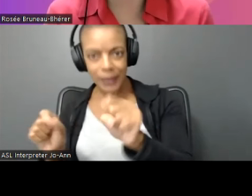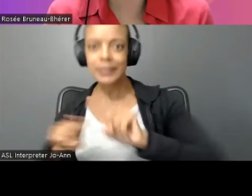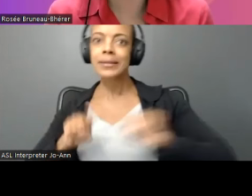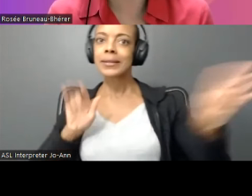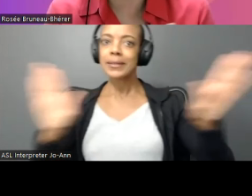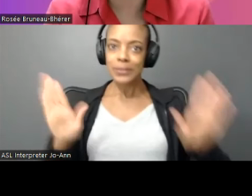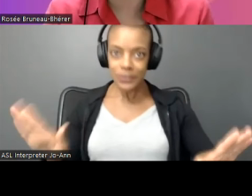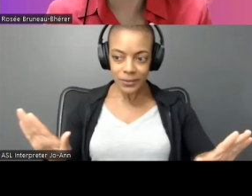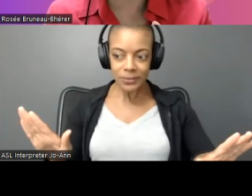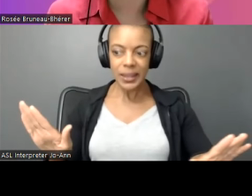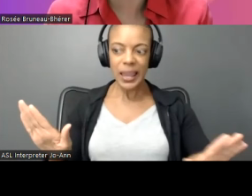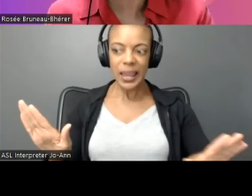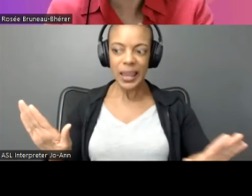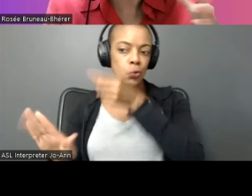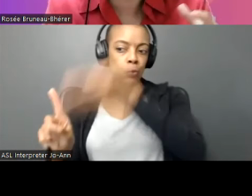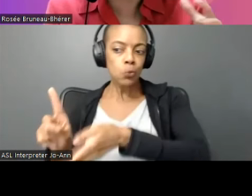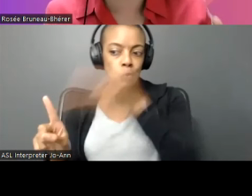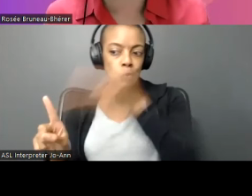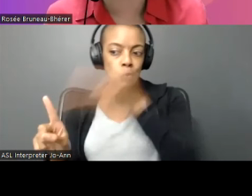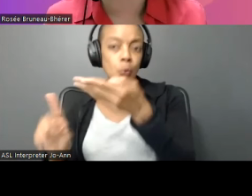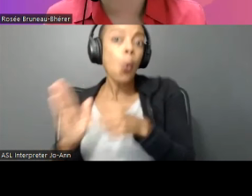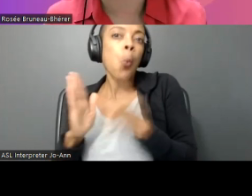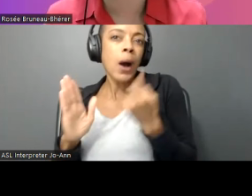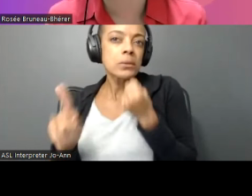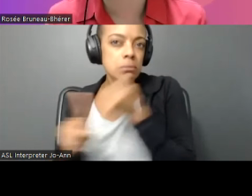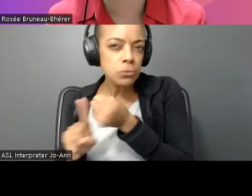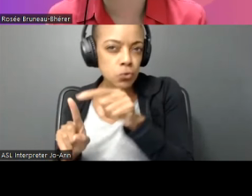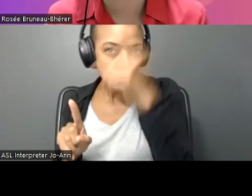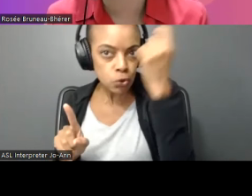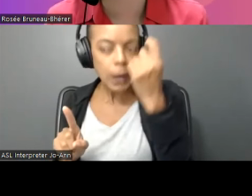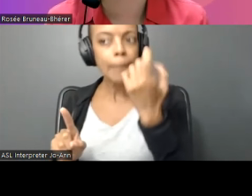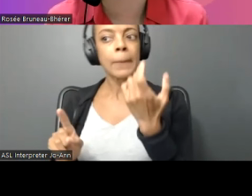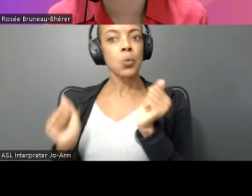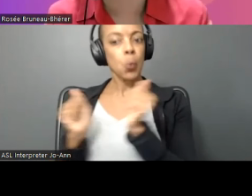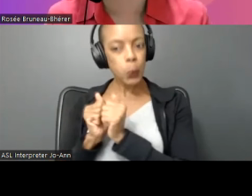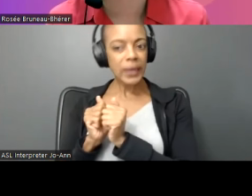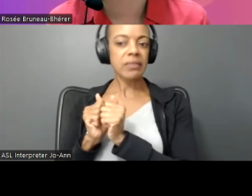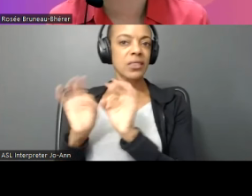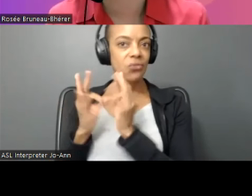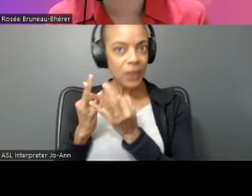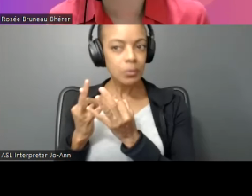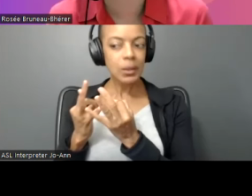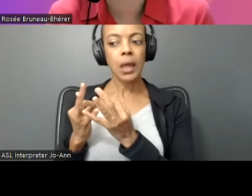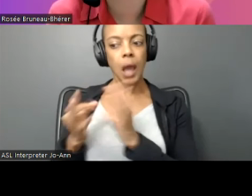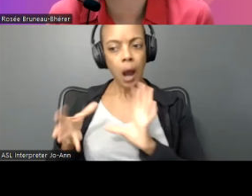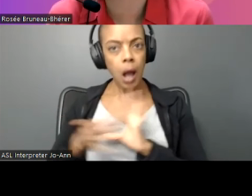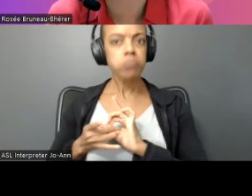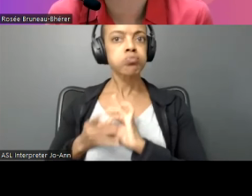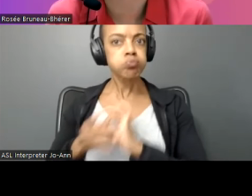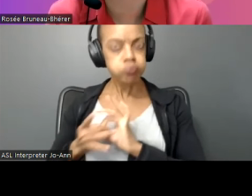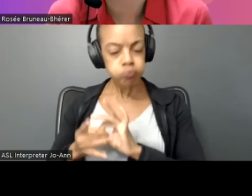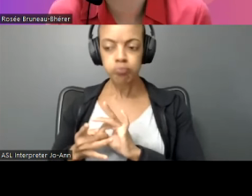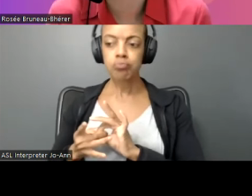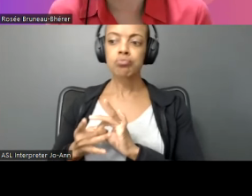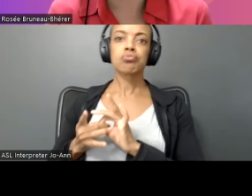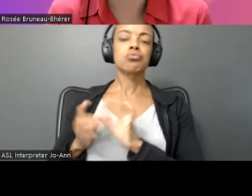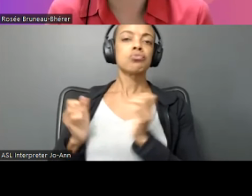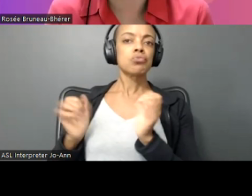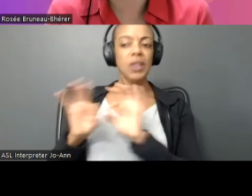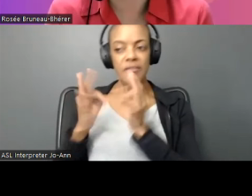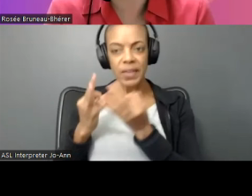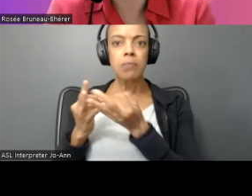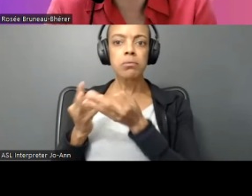his biological family. He's been able to become attached to them. It's a secure attachment. His family can decode him, can appease